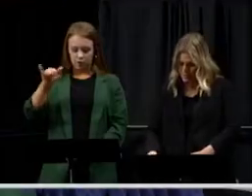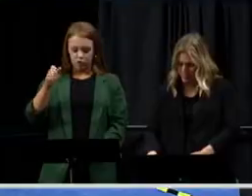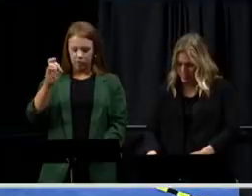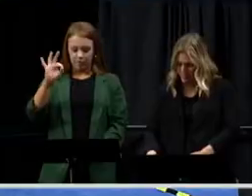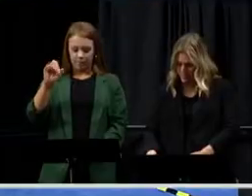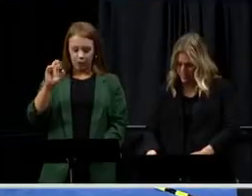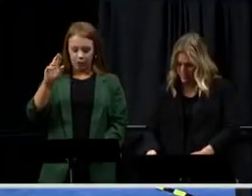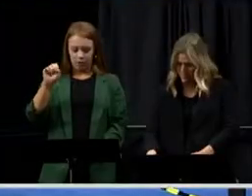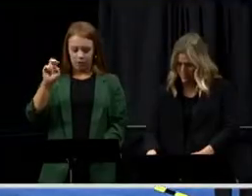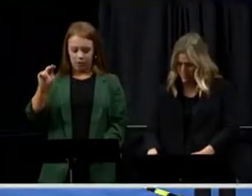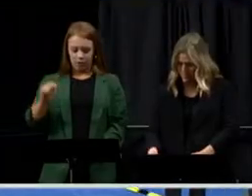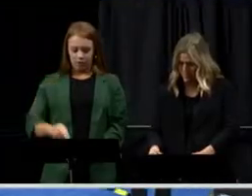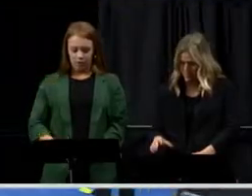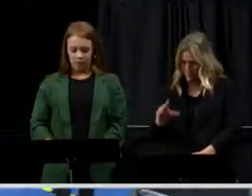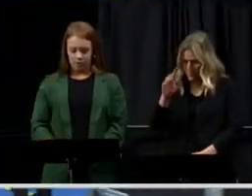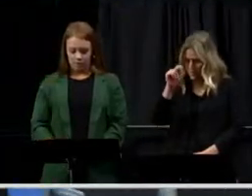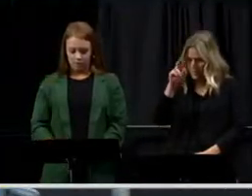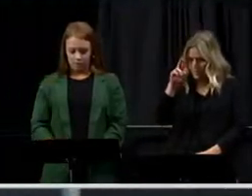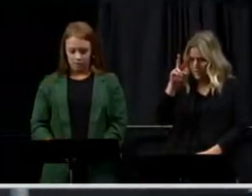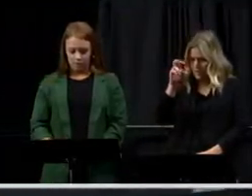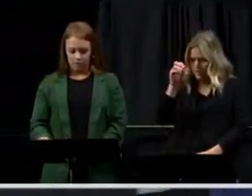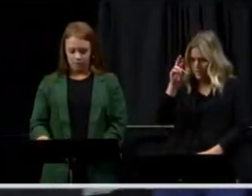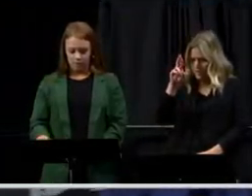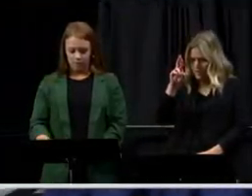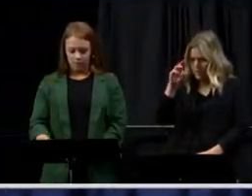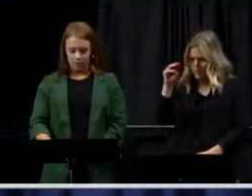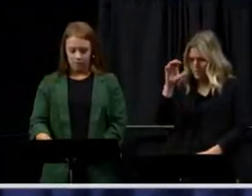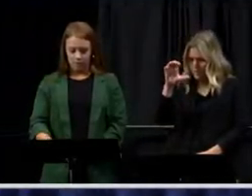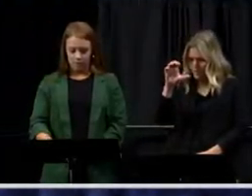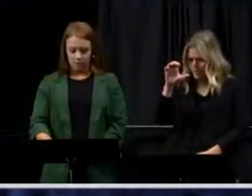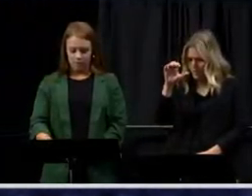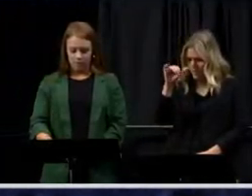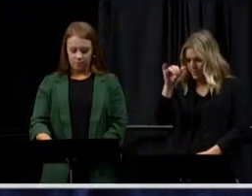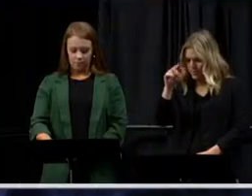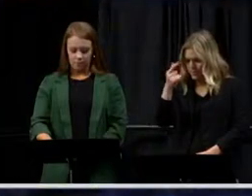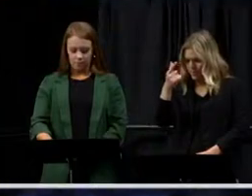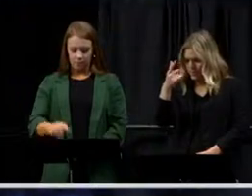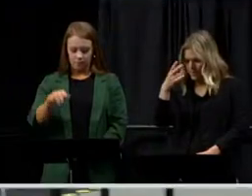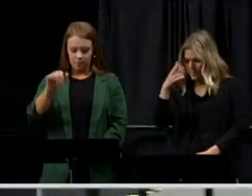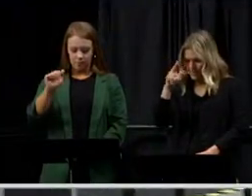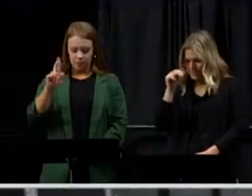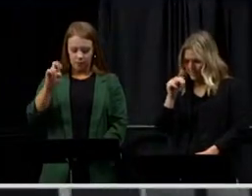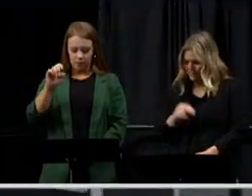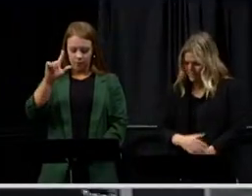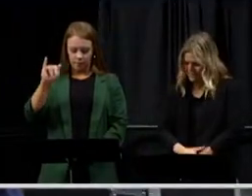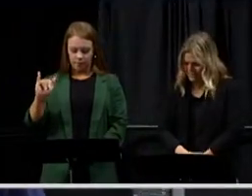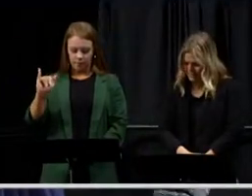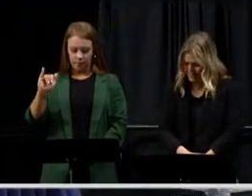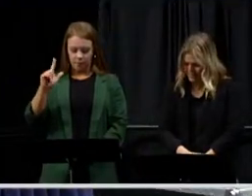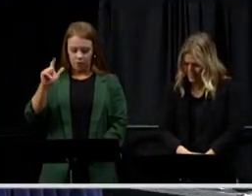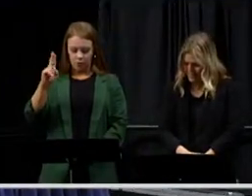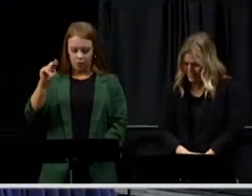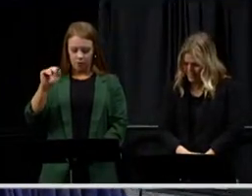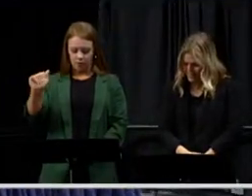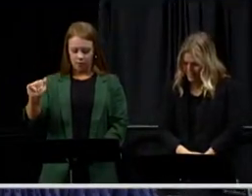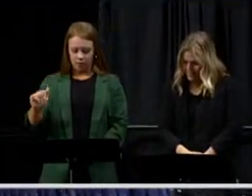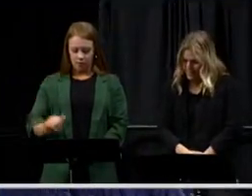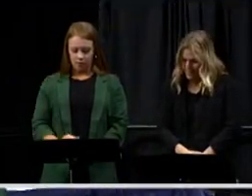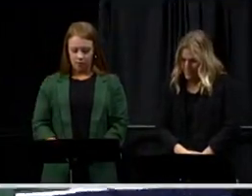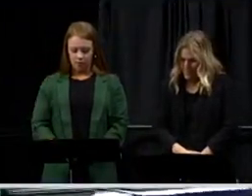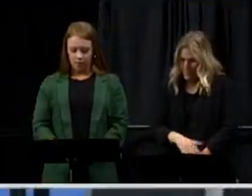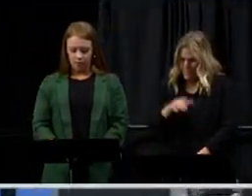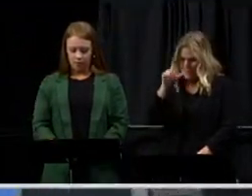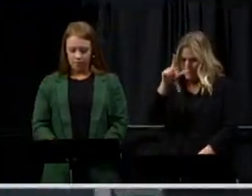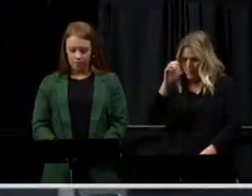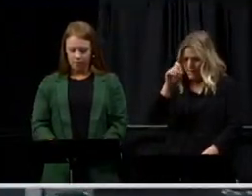Jefferson. Trevor James McLean. Areli Noemi Luna.